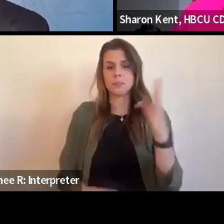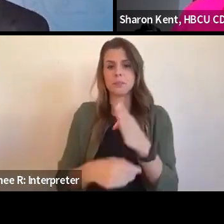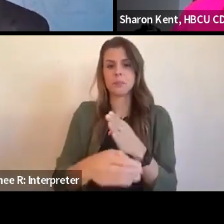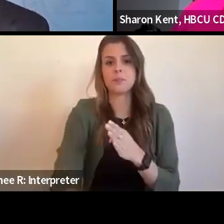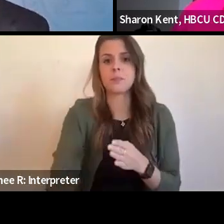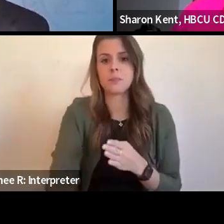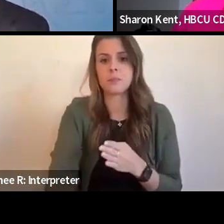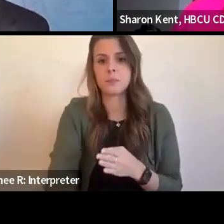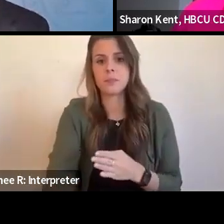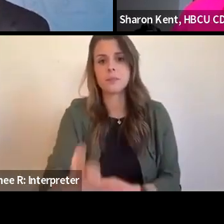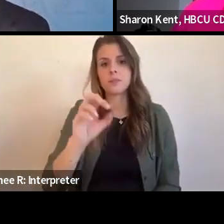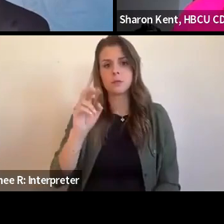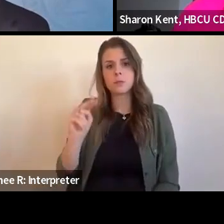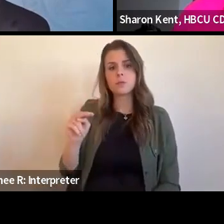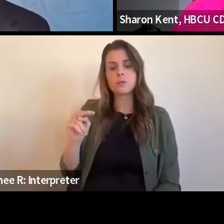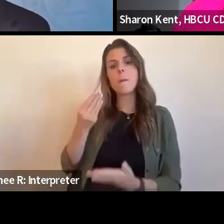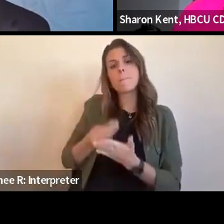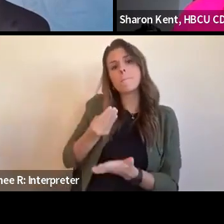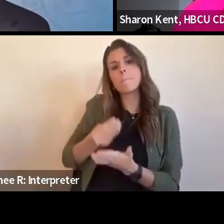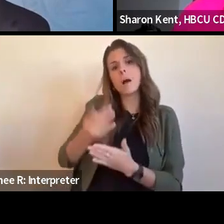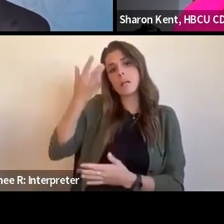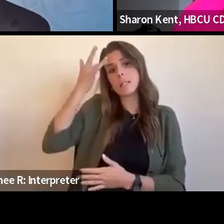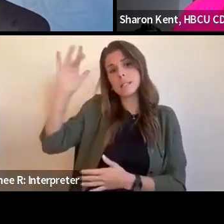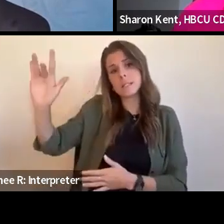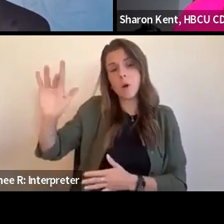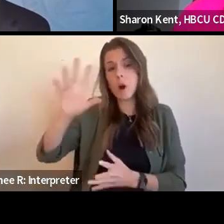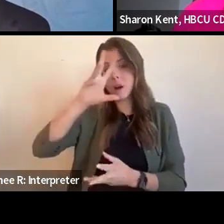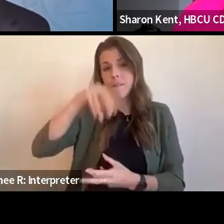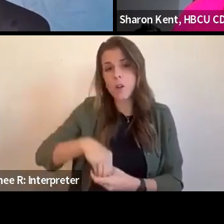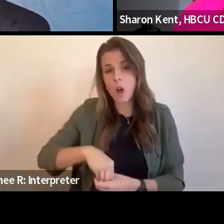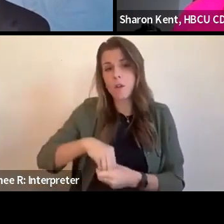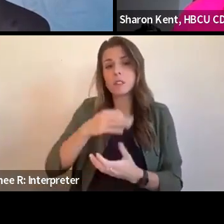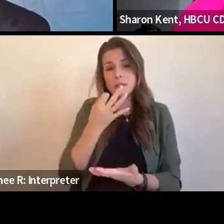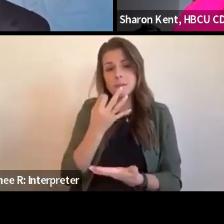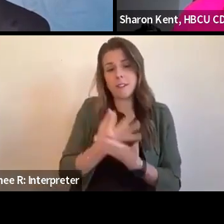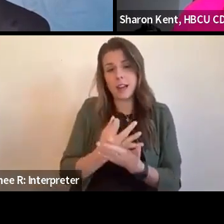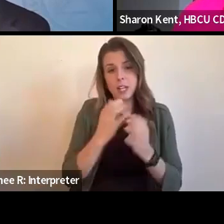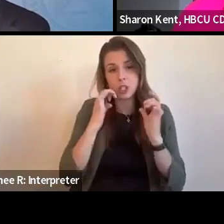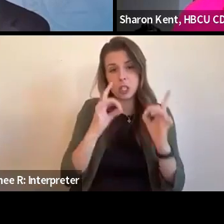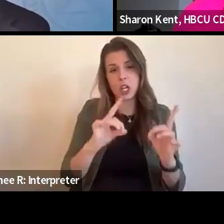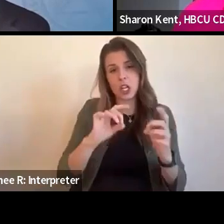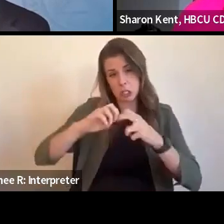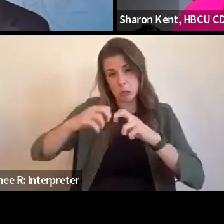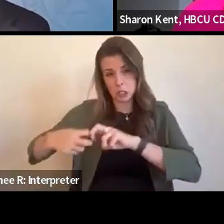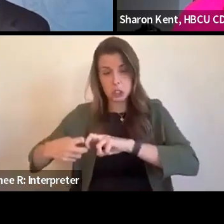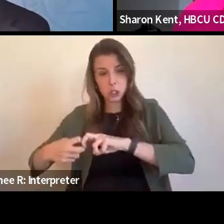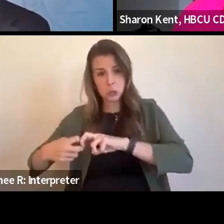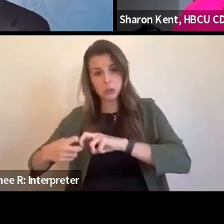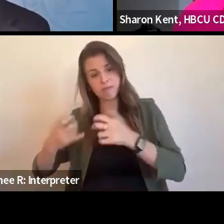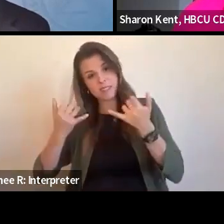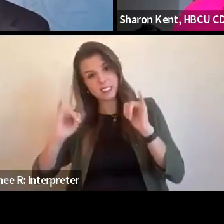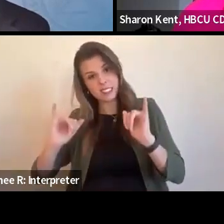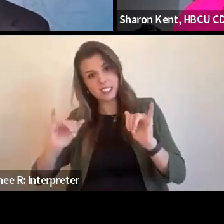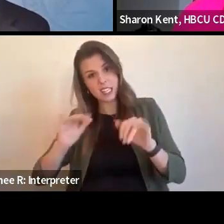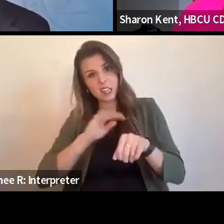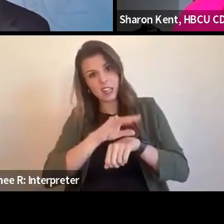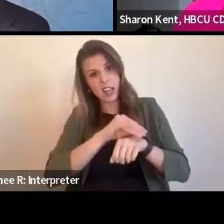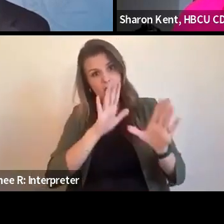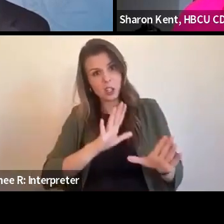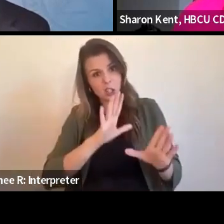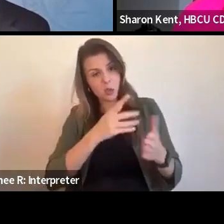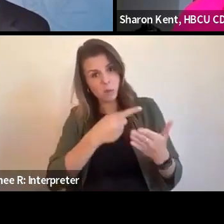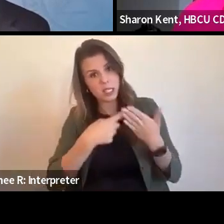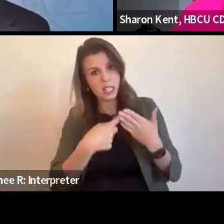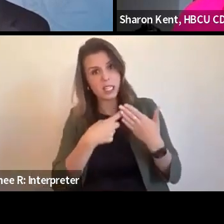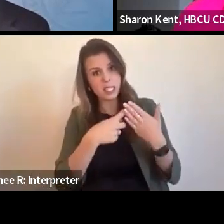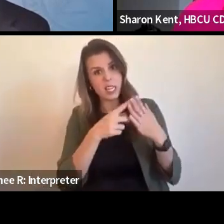Money Smart covers a lot of issues that are related to financial education issues. Some of the issues certainly are issues that counselors would be covering in their